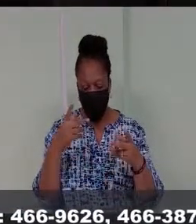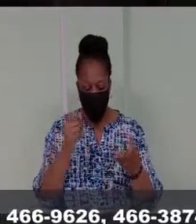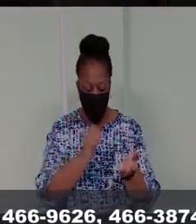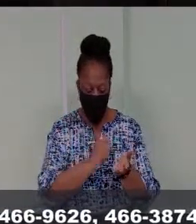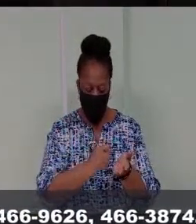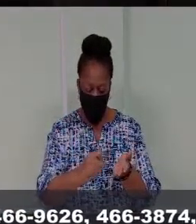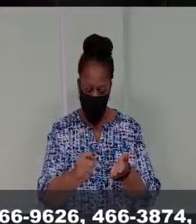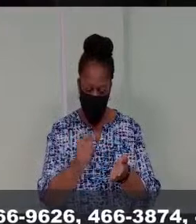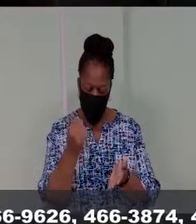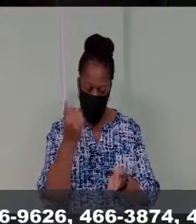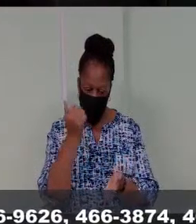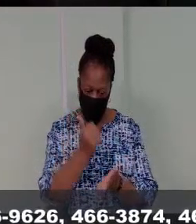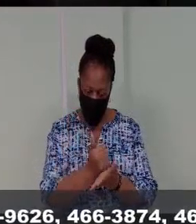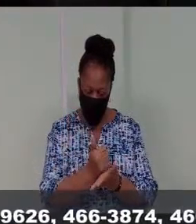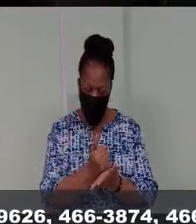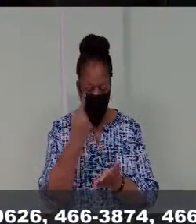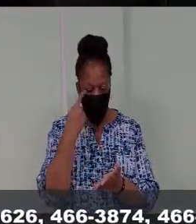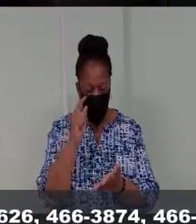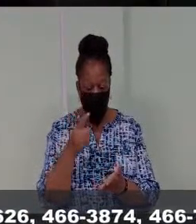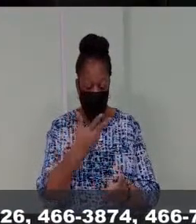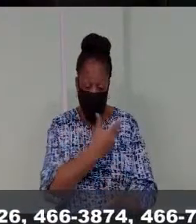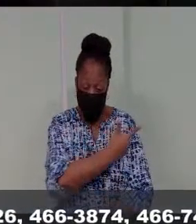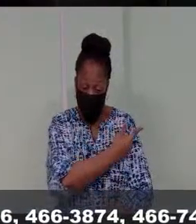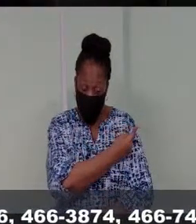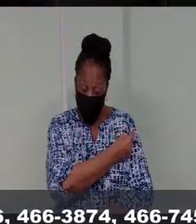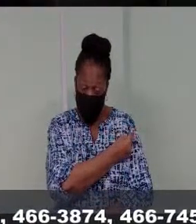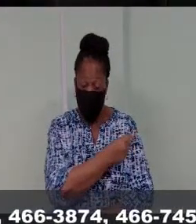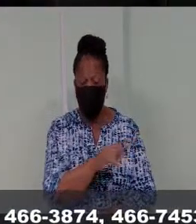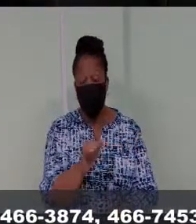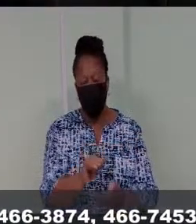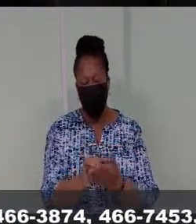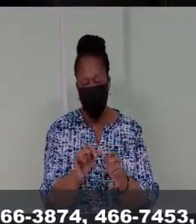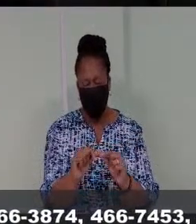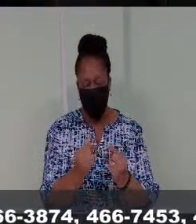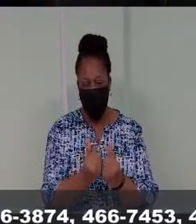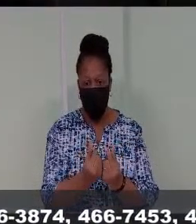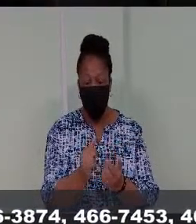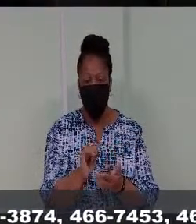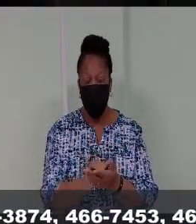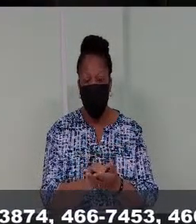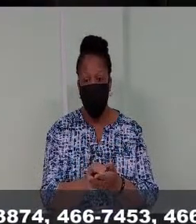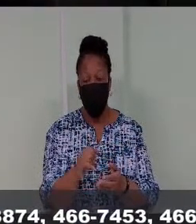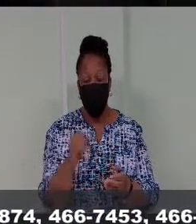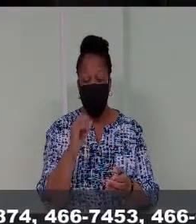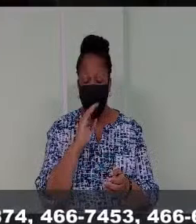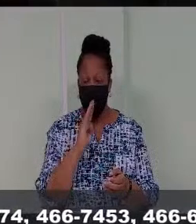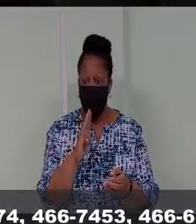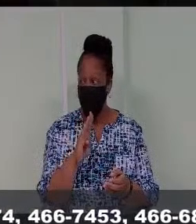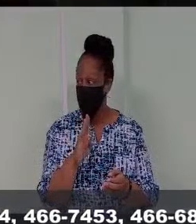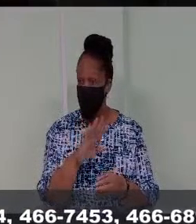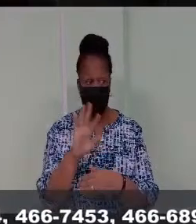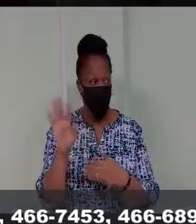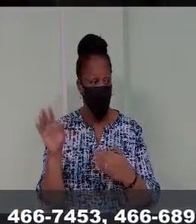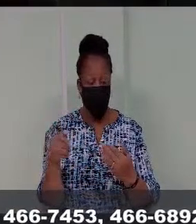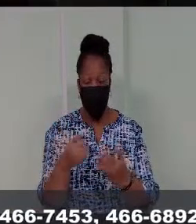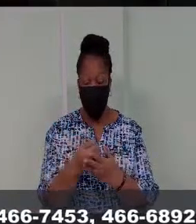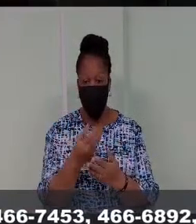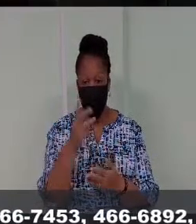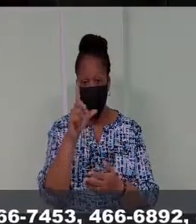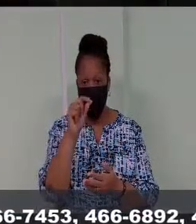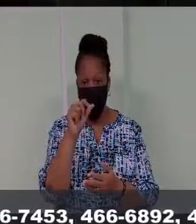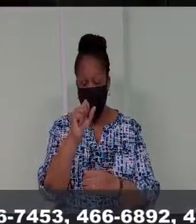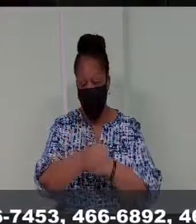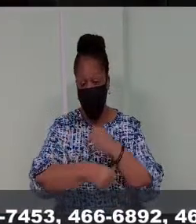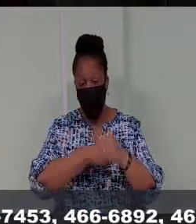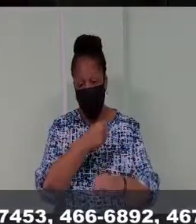the poorest countries around the world. And this is an organization that has been around for more than 20 years, and they